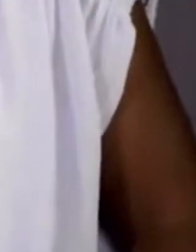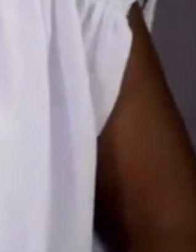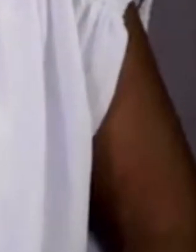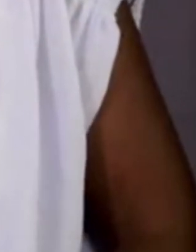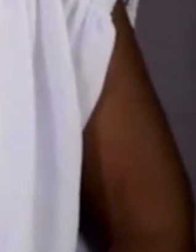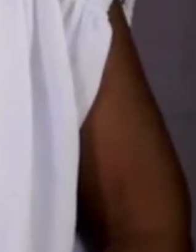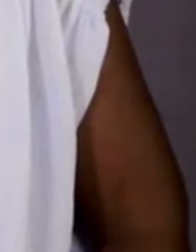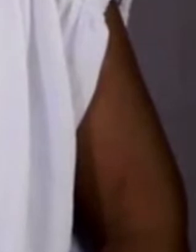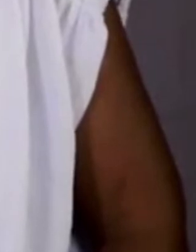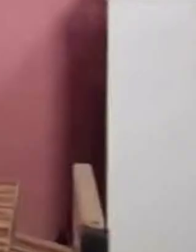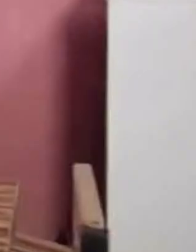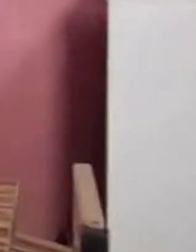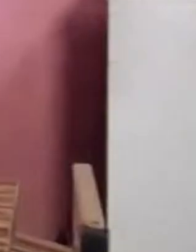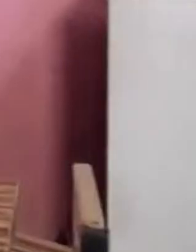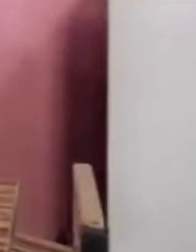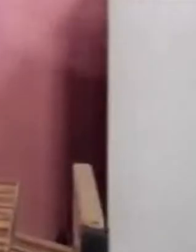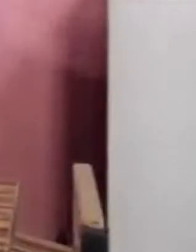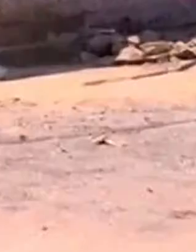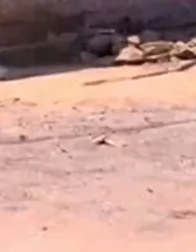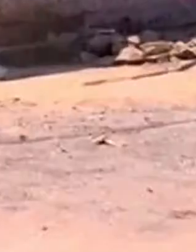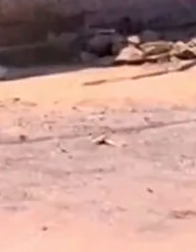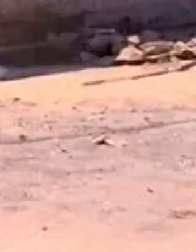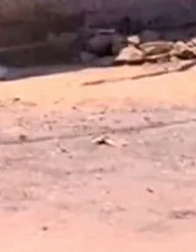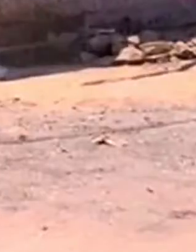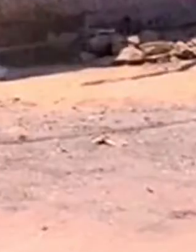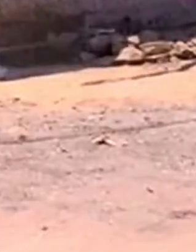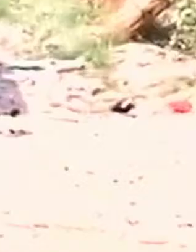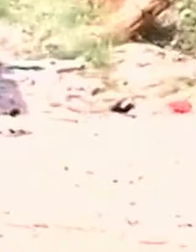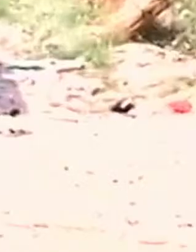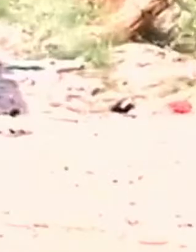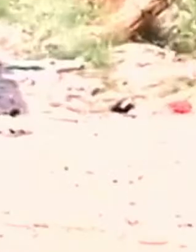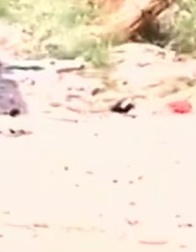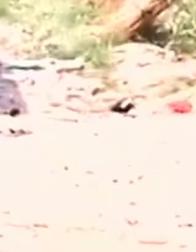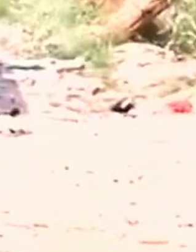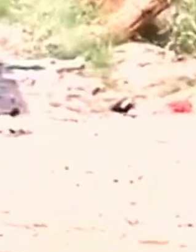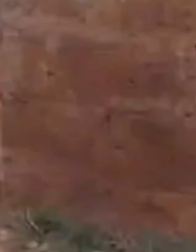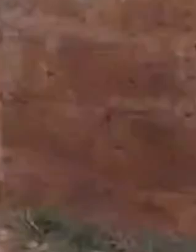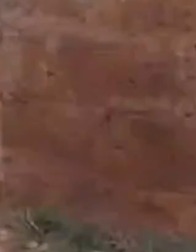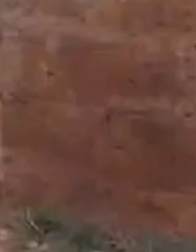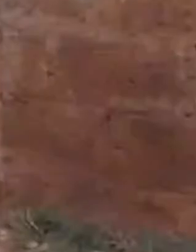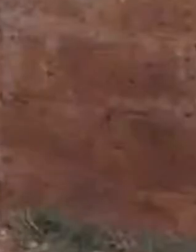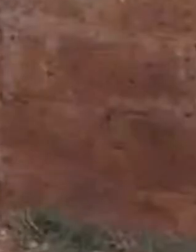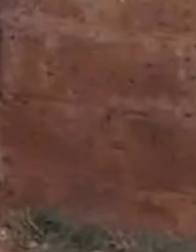Chilebo kona ule chichupu echi. Yay! Jambo maji.